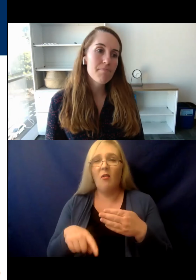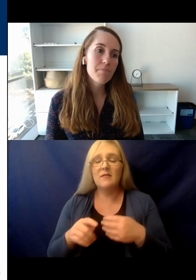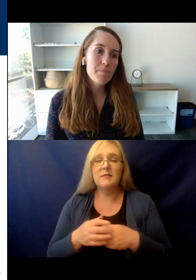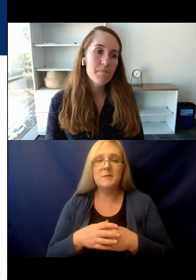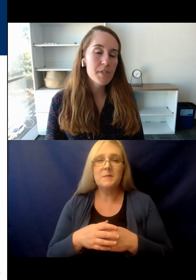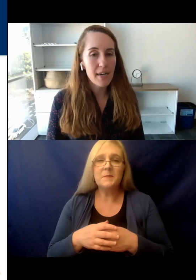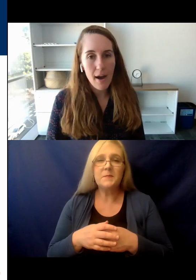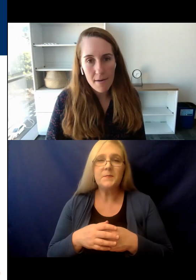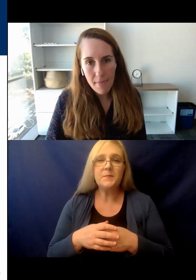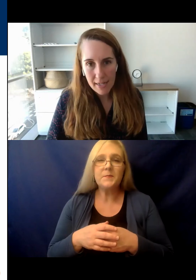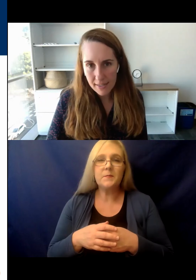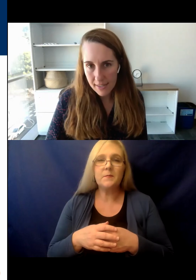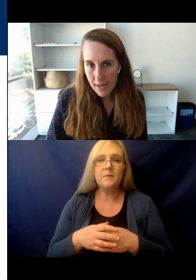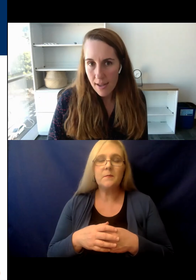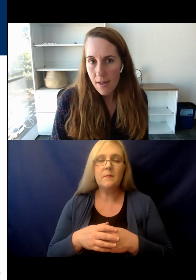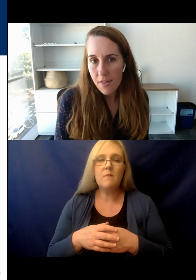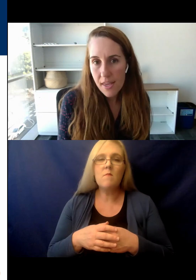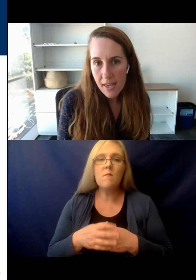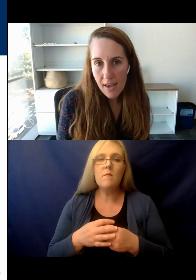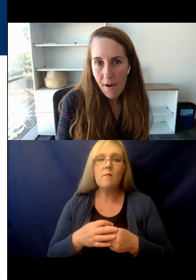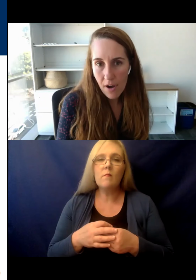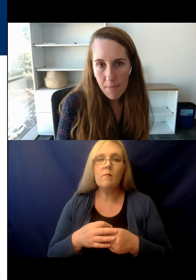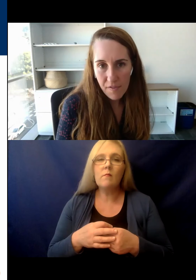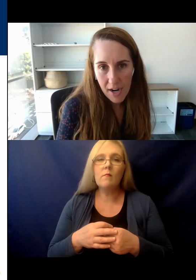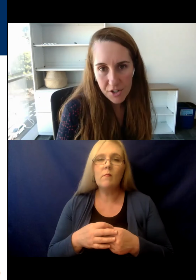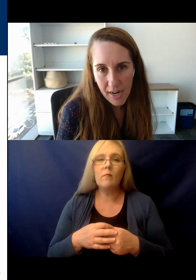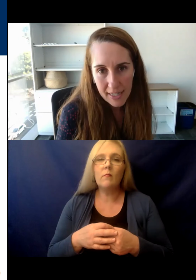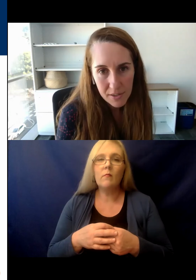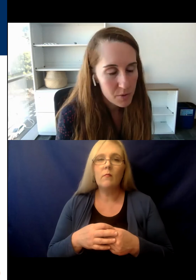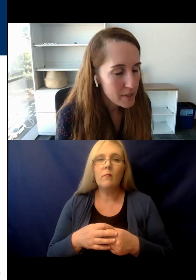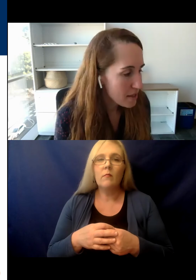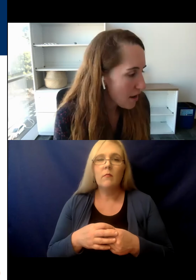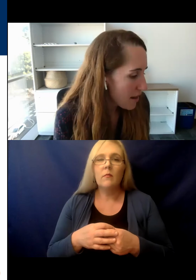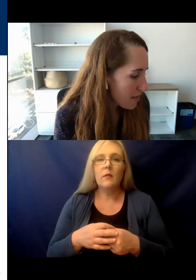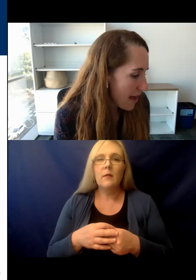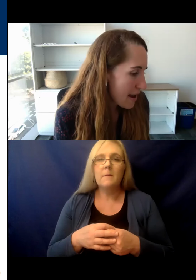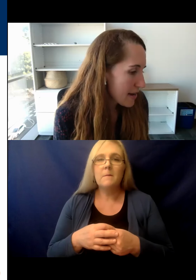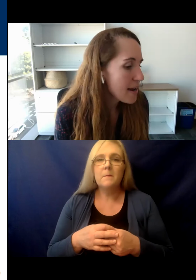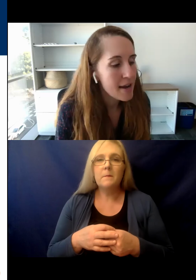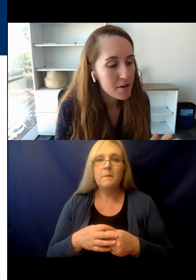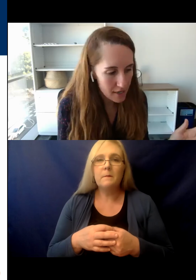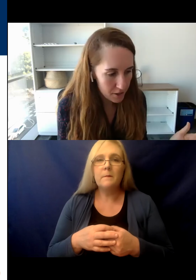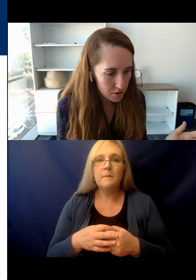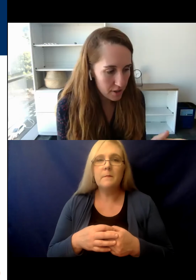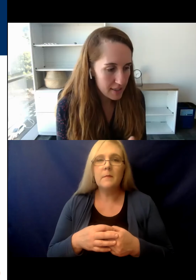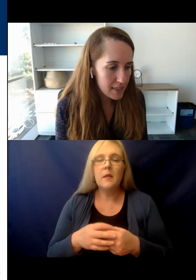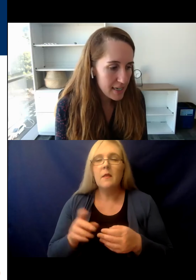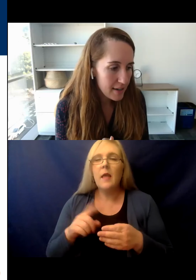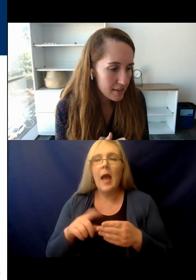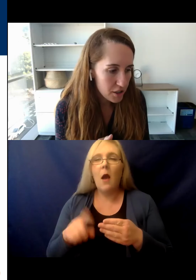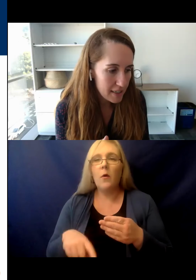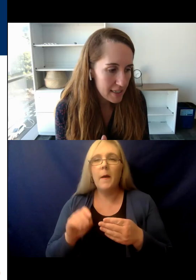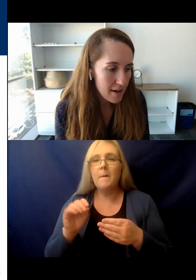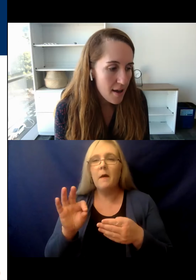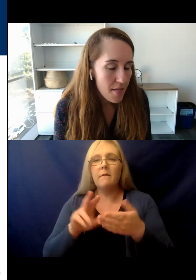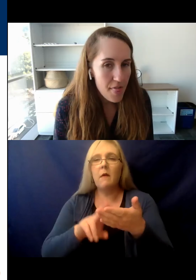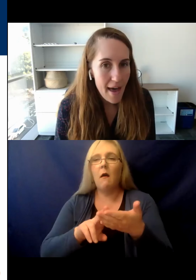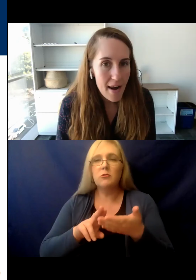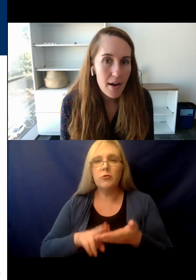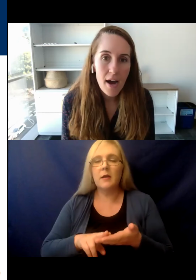of dichotomized the outcome of contracts, because we thought that, and initial looks at the data